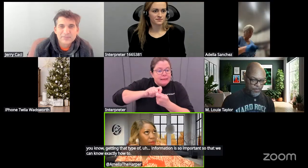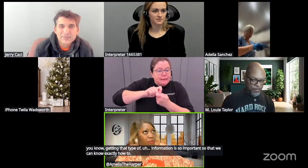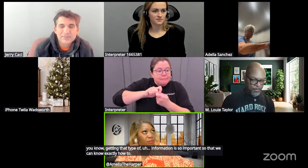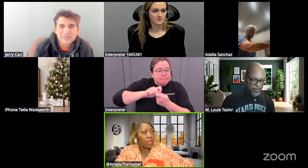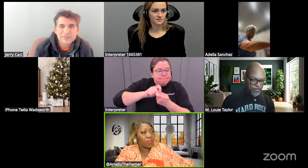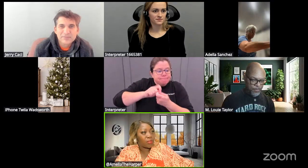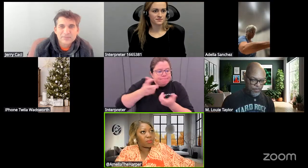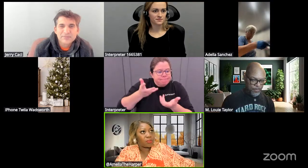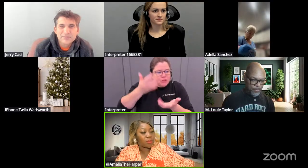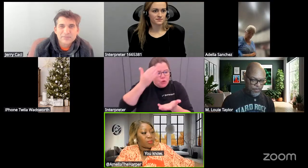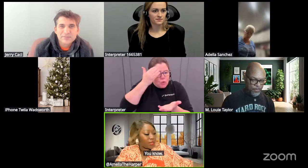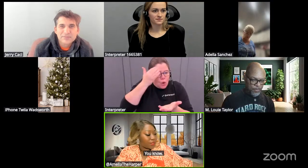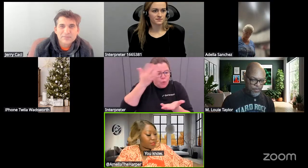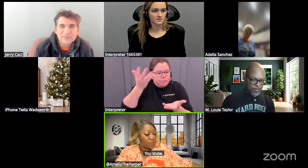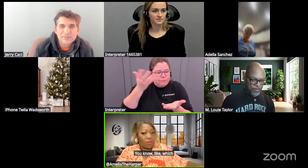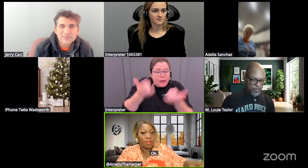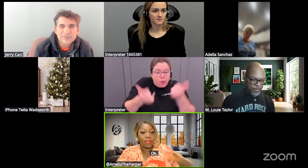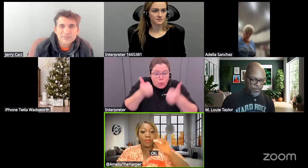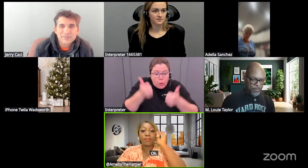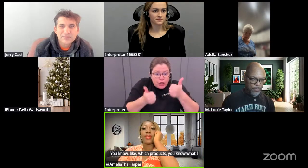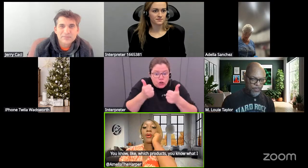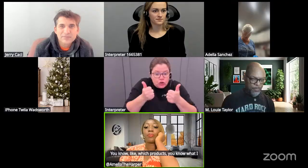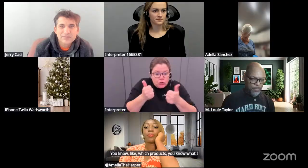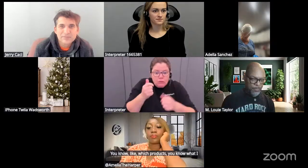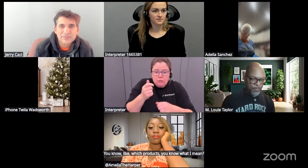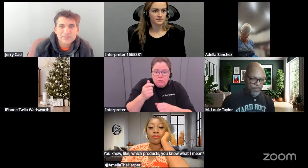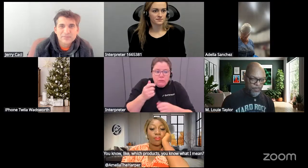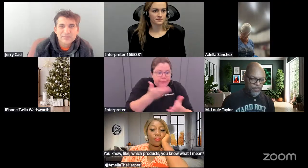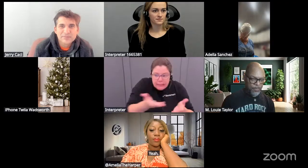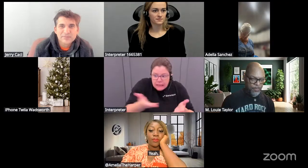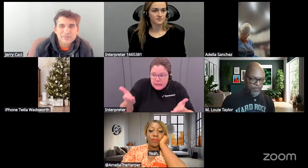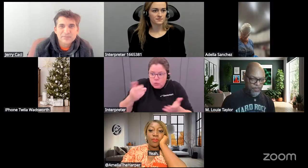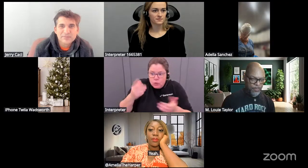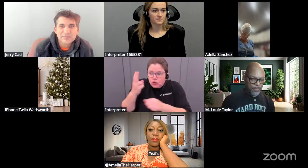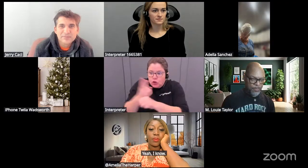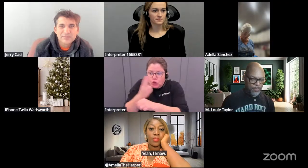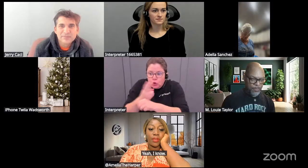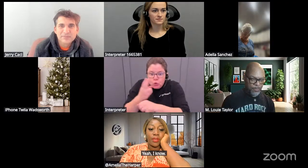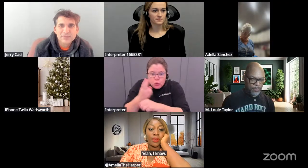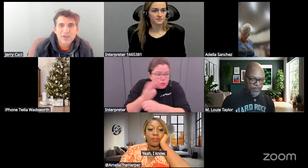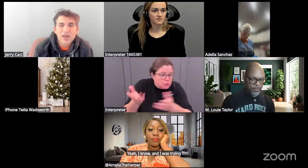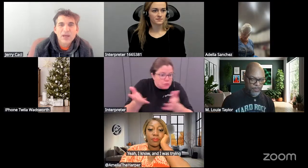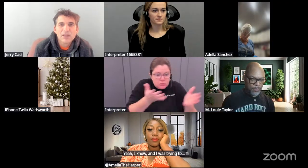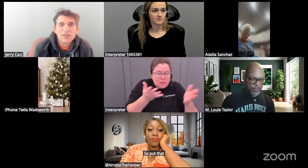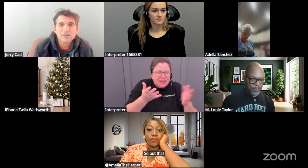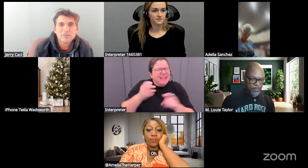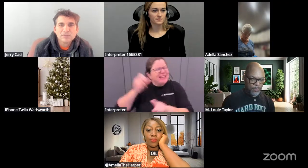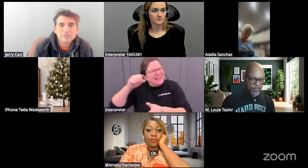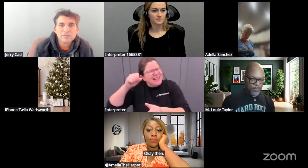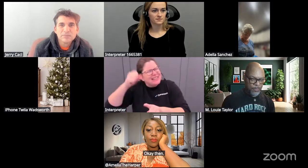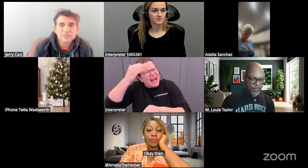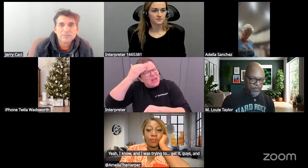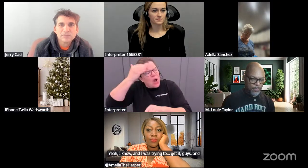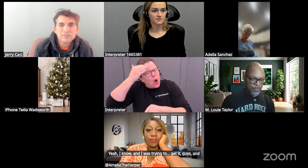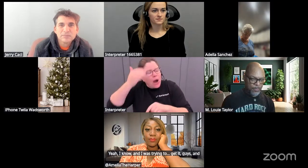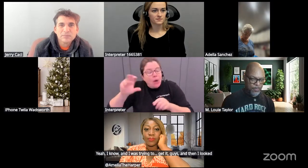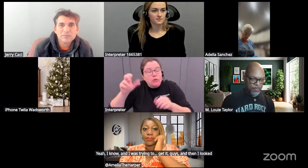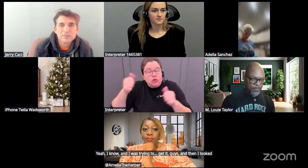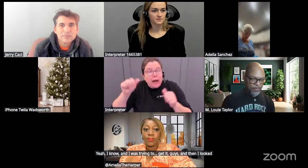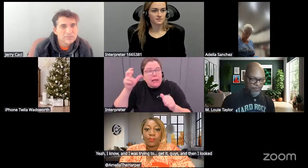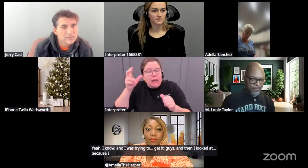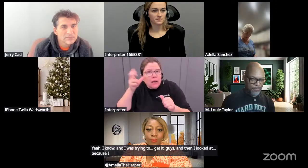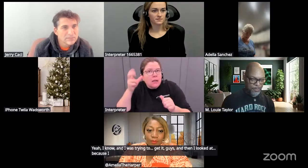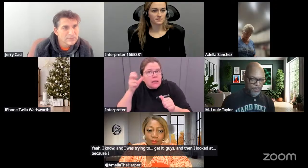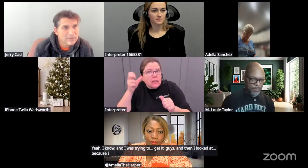well, like which products, you know what I mean? Yeah, I know. And I was Help with trying to that. get it, guys, and then I looked at because I